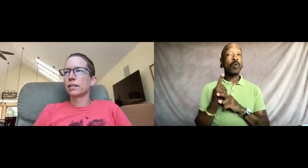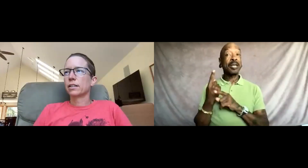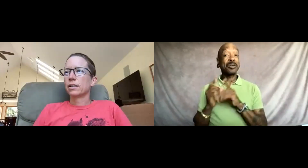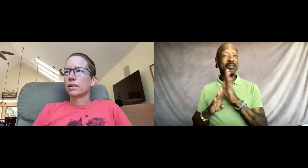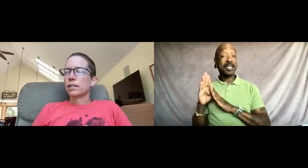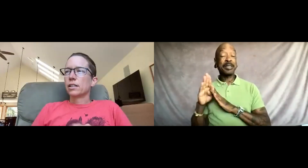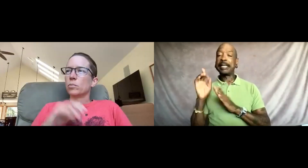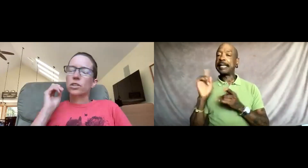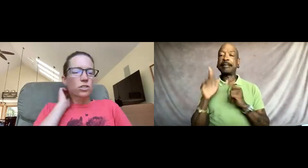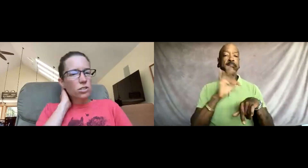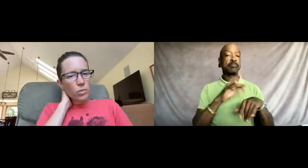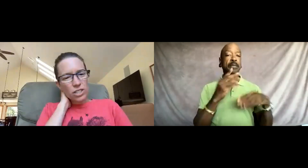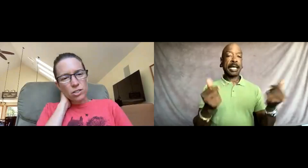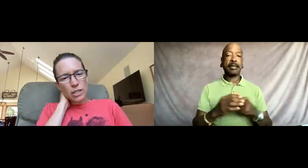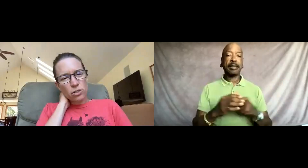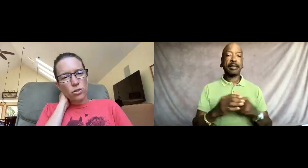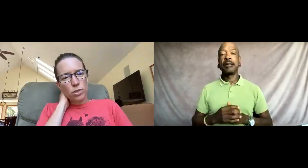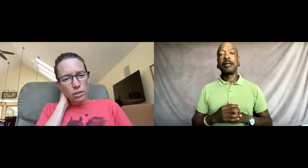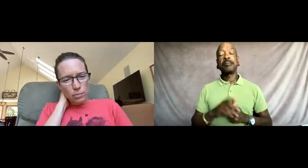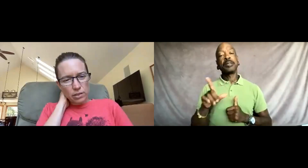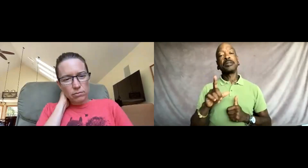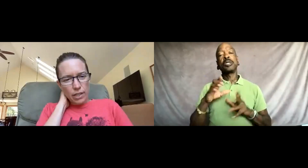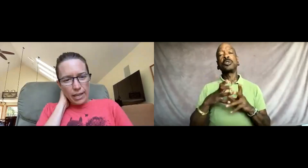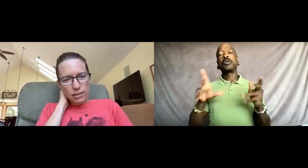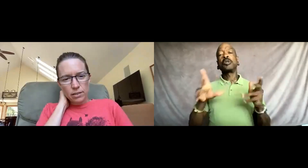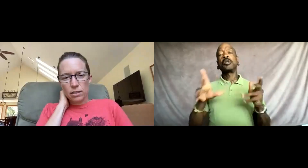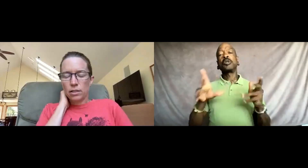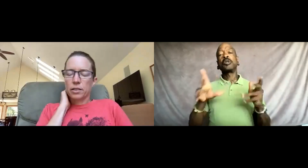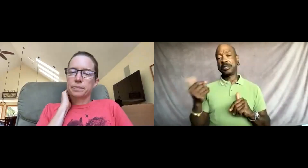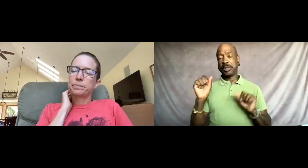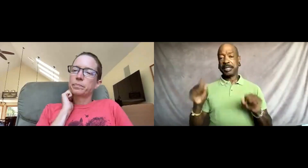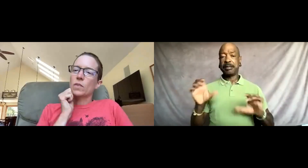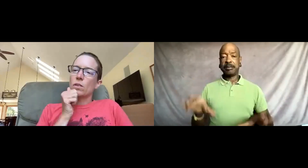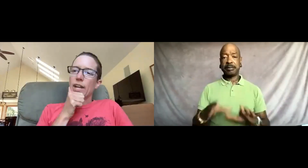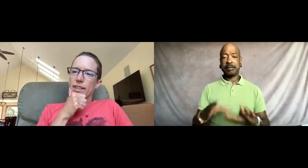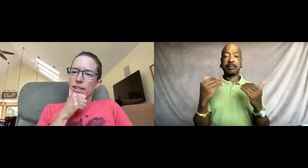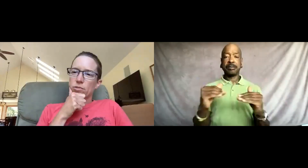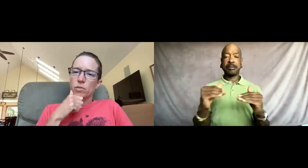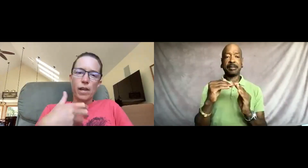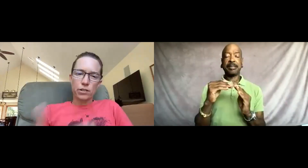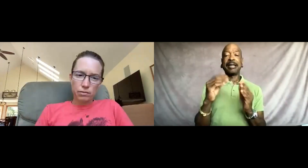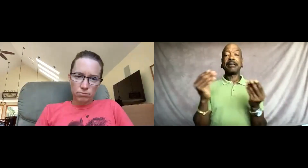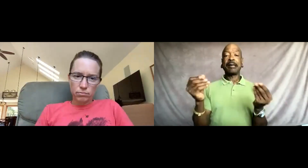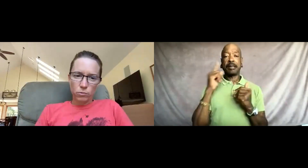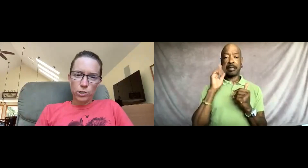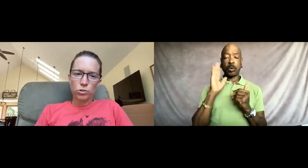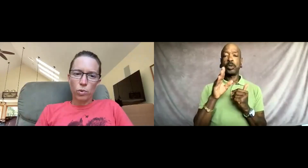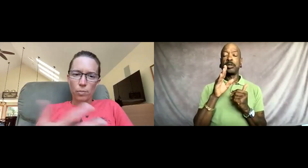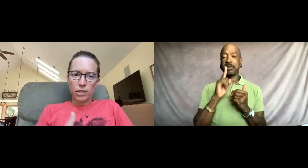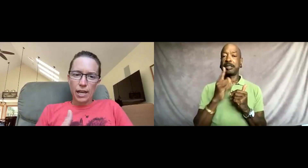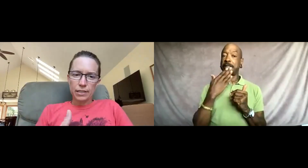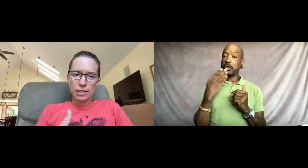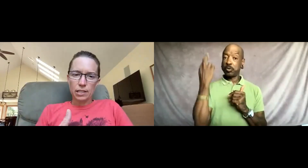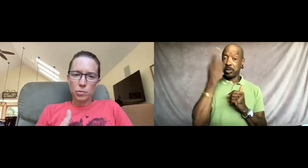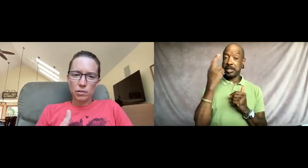land. But there's so much else we could do to limit land that I think would merit reduced